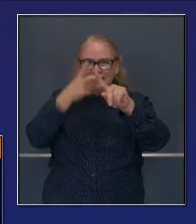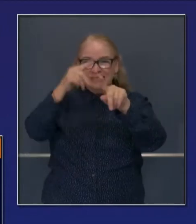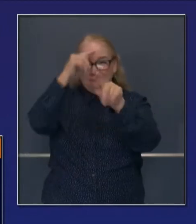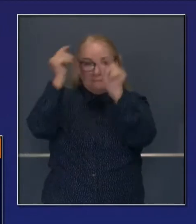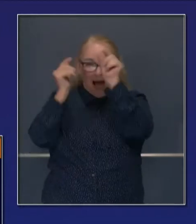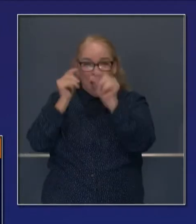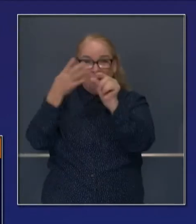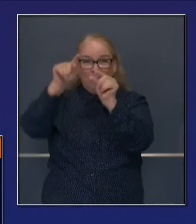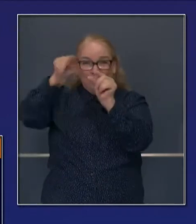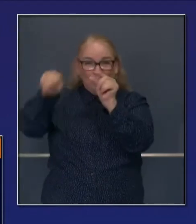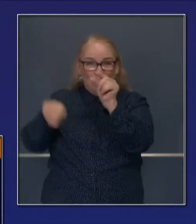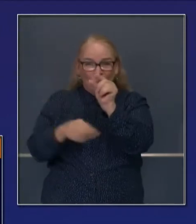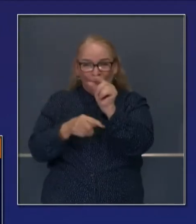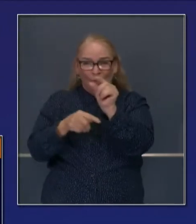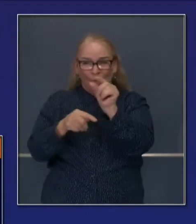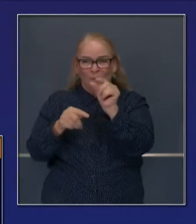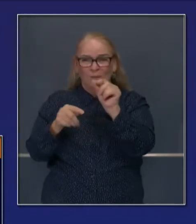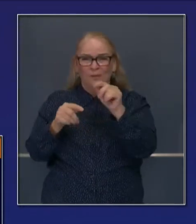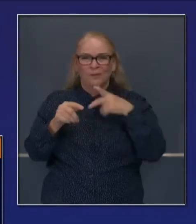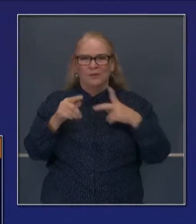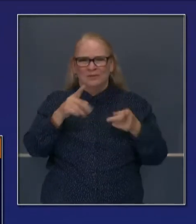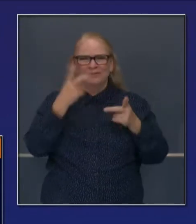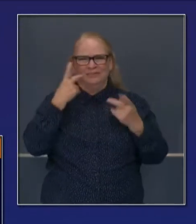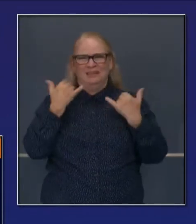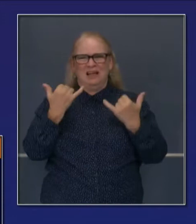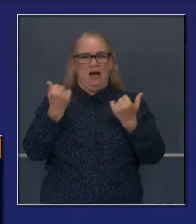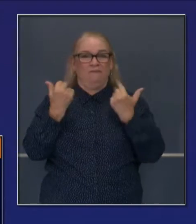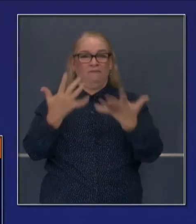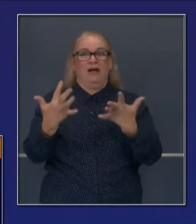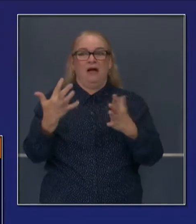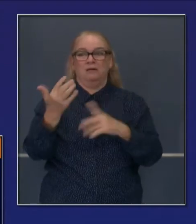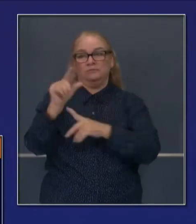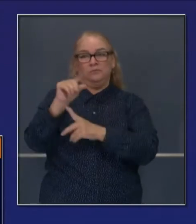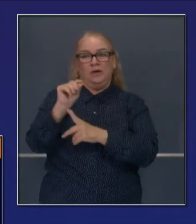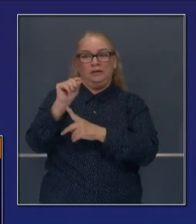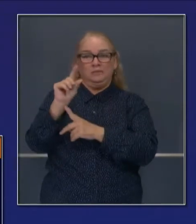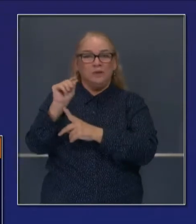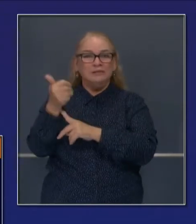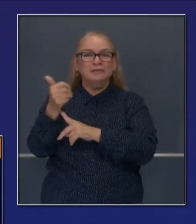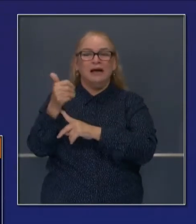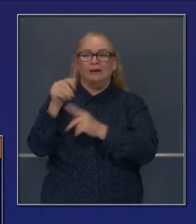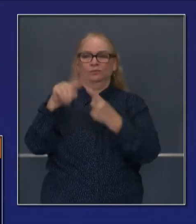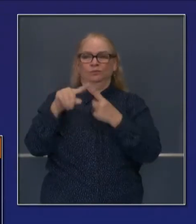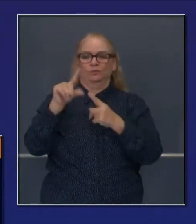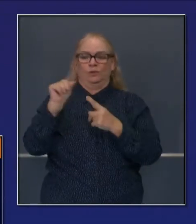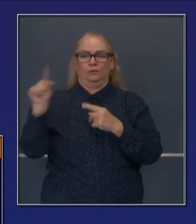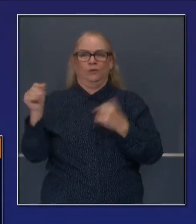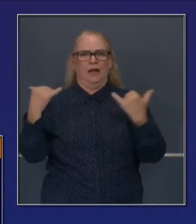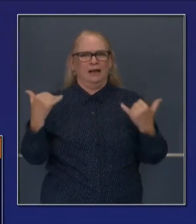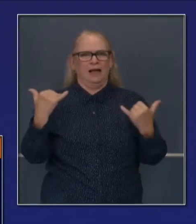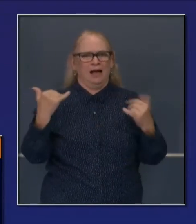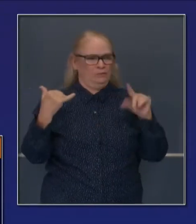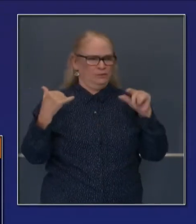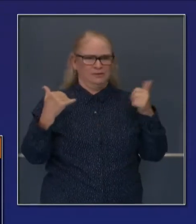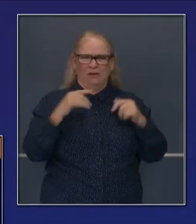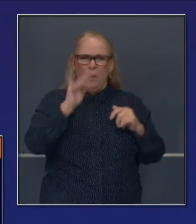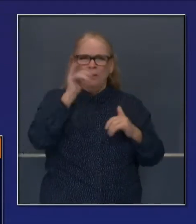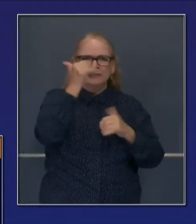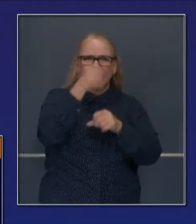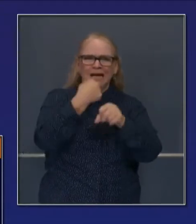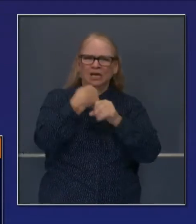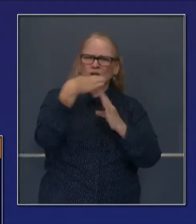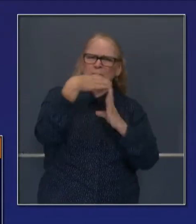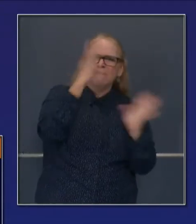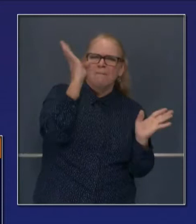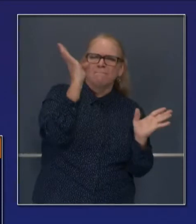decade, the number of fires, and of course this year with the unprecedented number of wildfires here in the state of